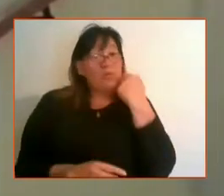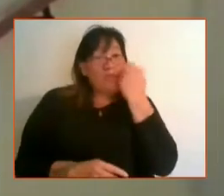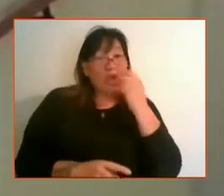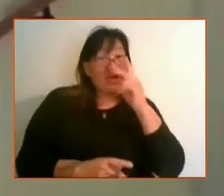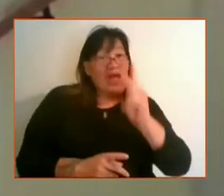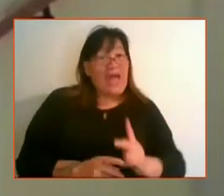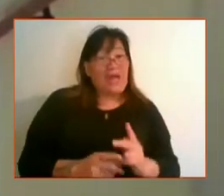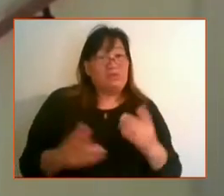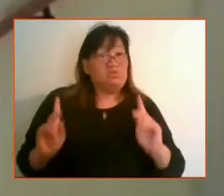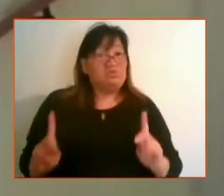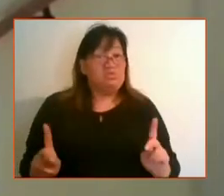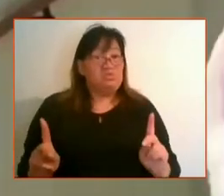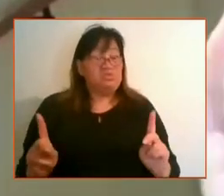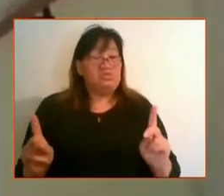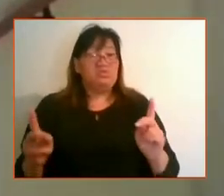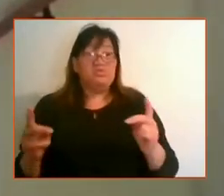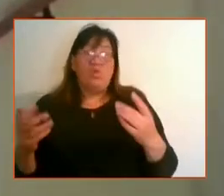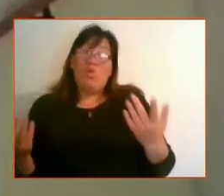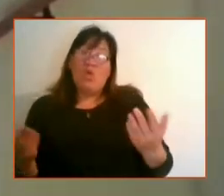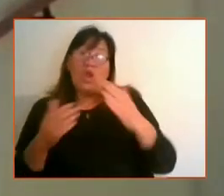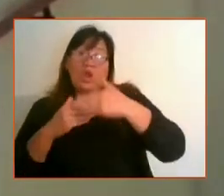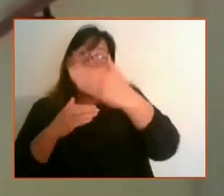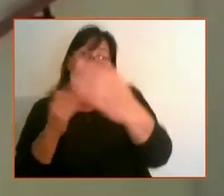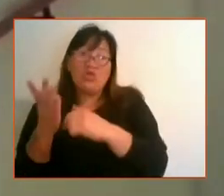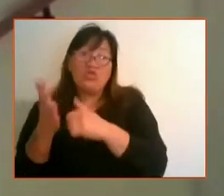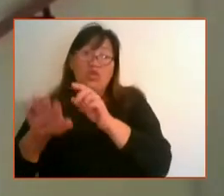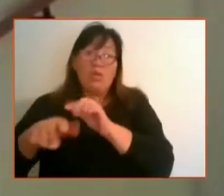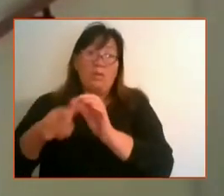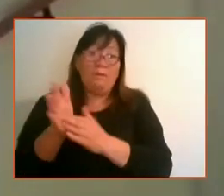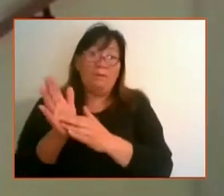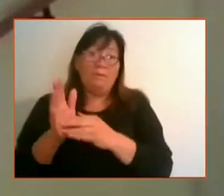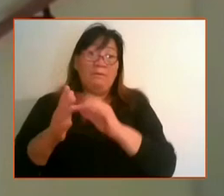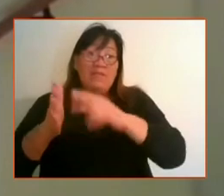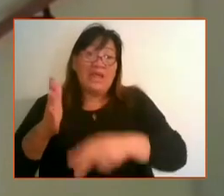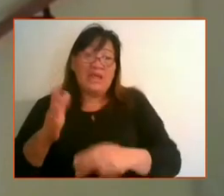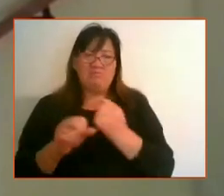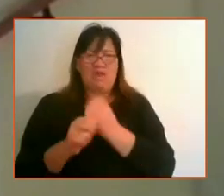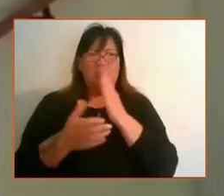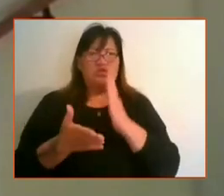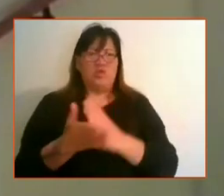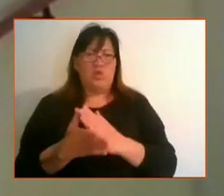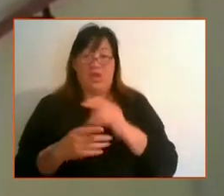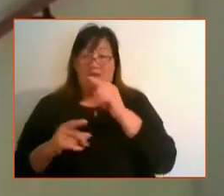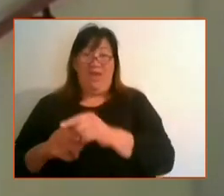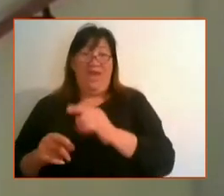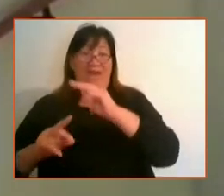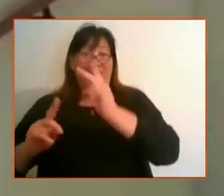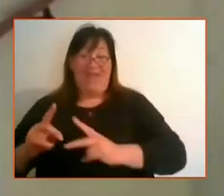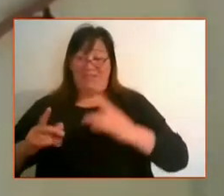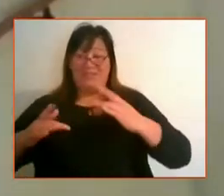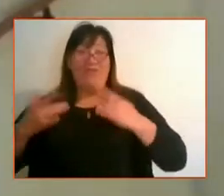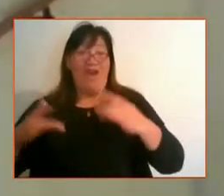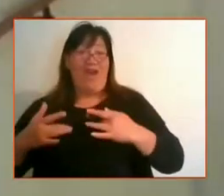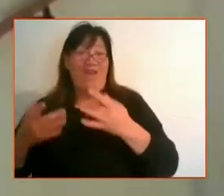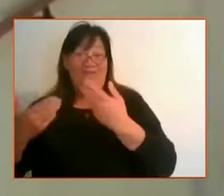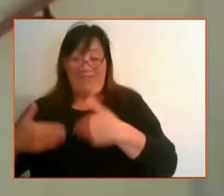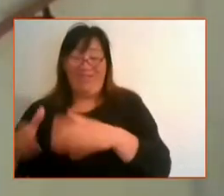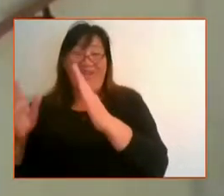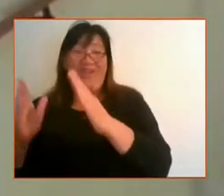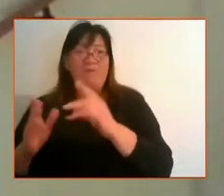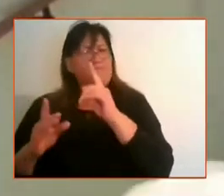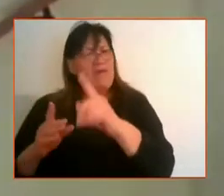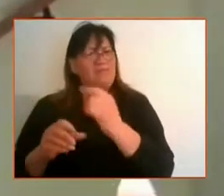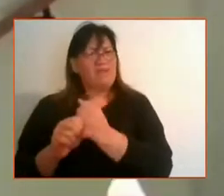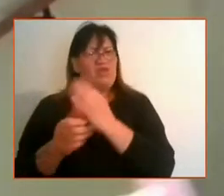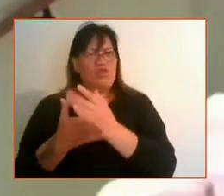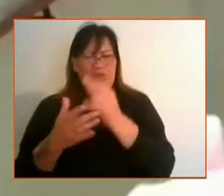equitable outcomes? What's the long-term plan to ensure not just the survival of the sector, but the ongoing relevance of the sector to society?